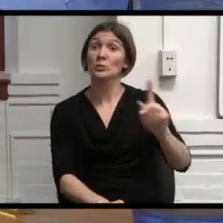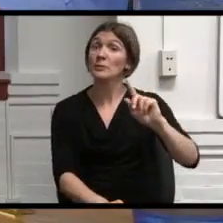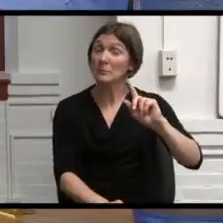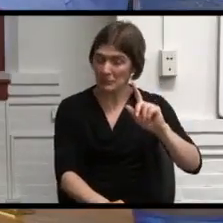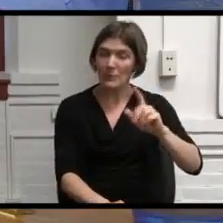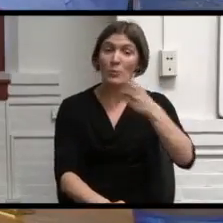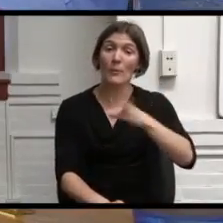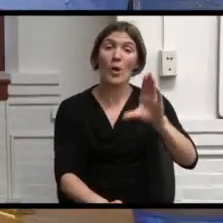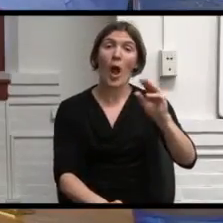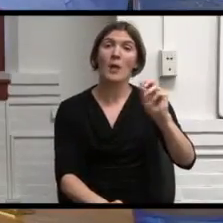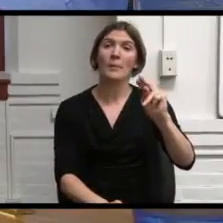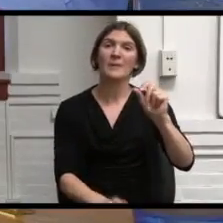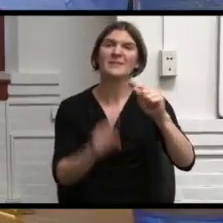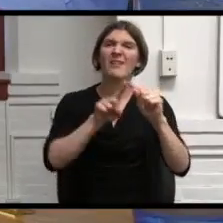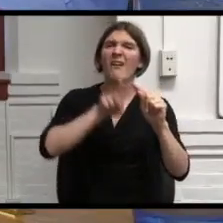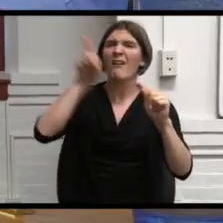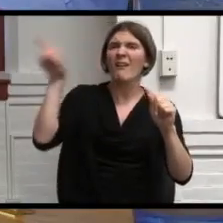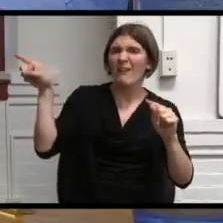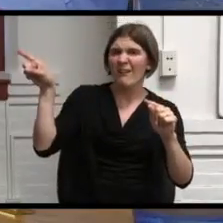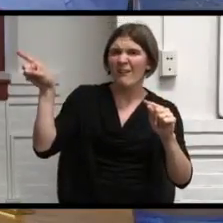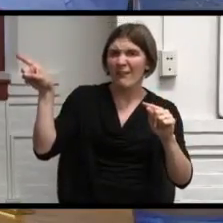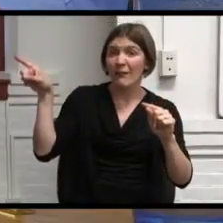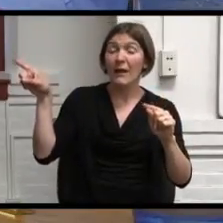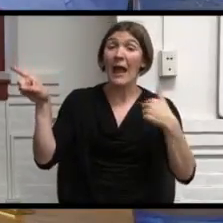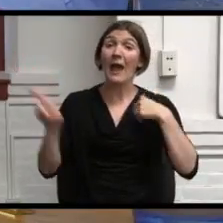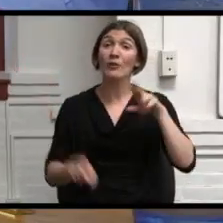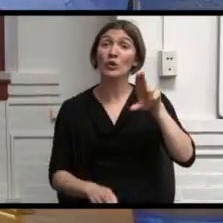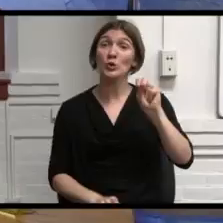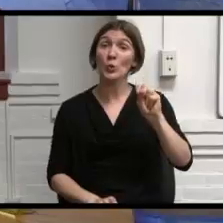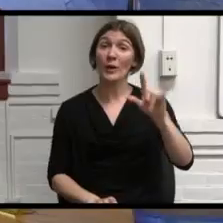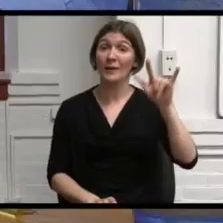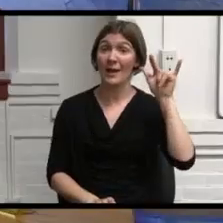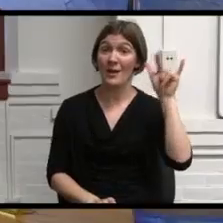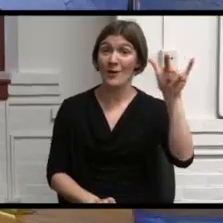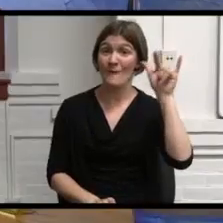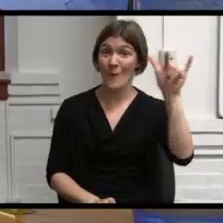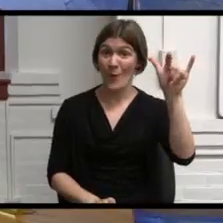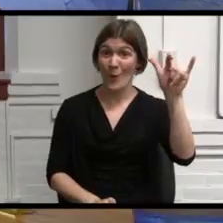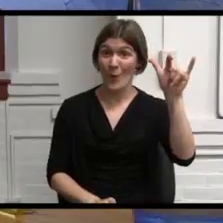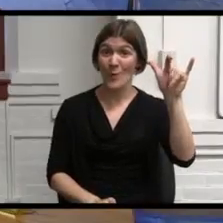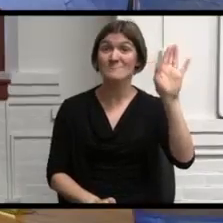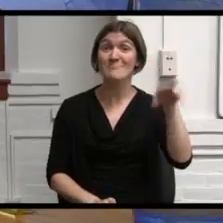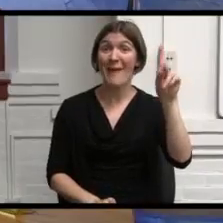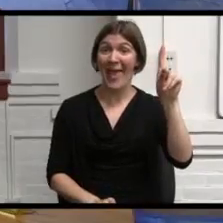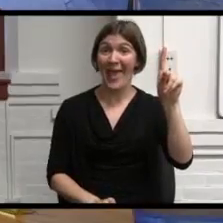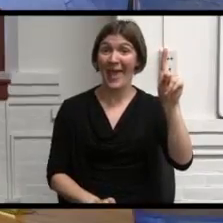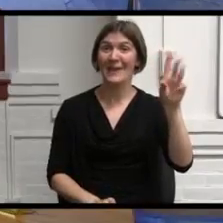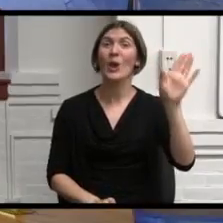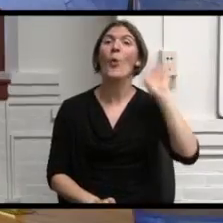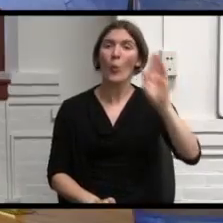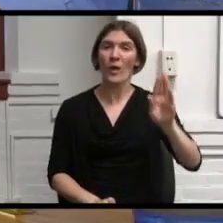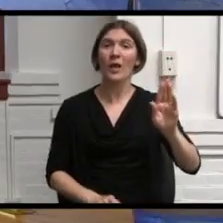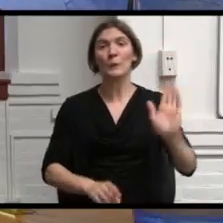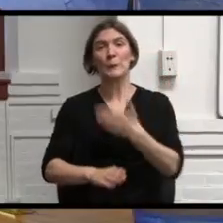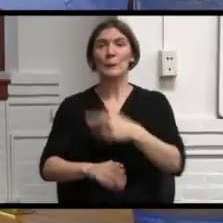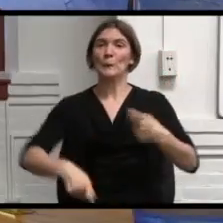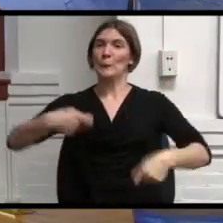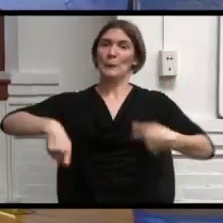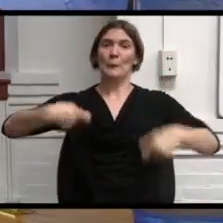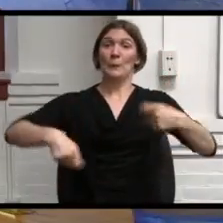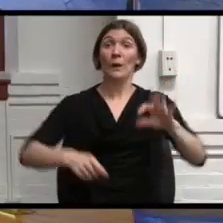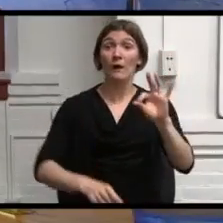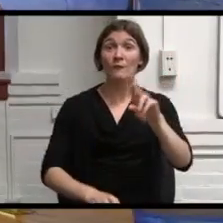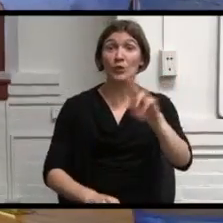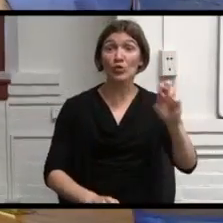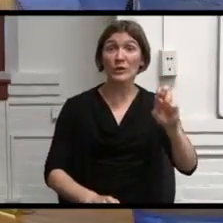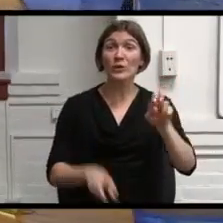Brattleboro Common, the United States Air Force band is going to be doing a concert. It is